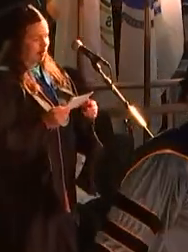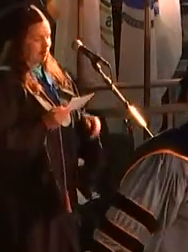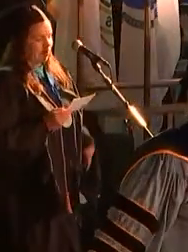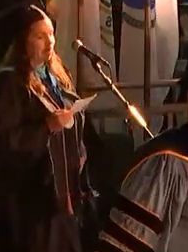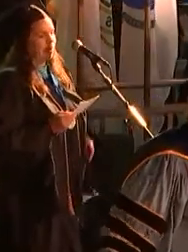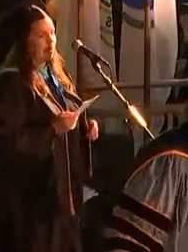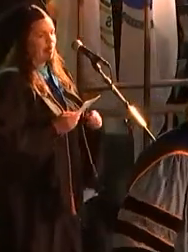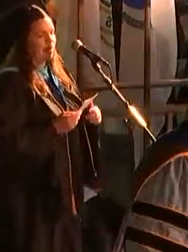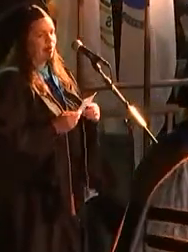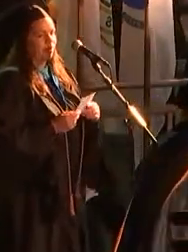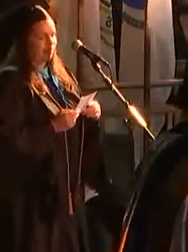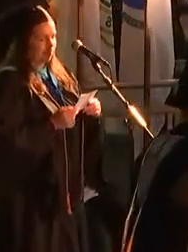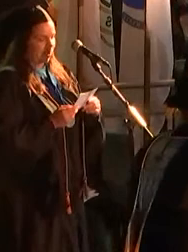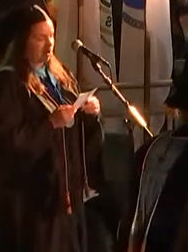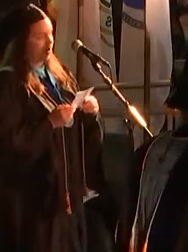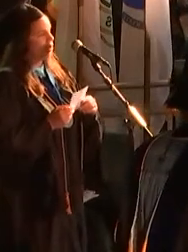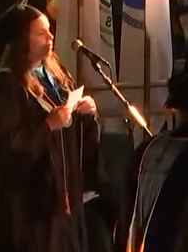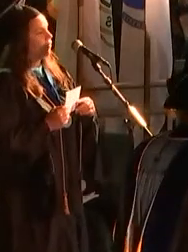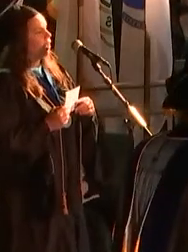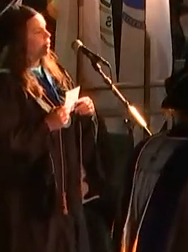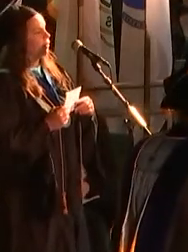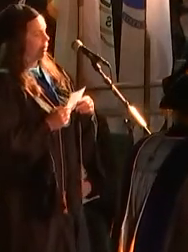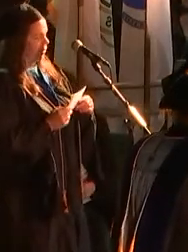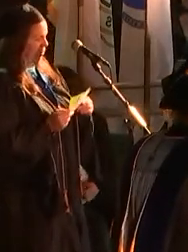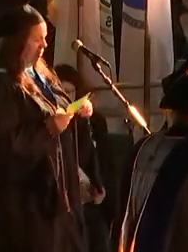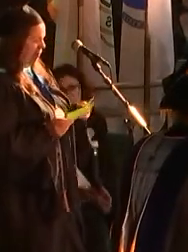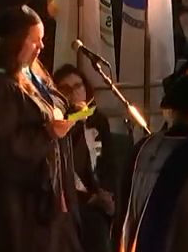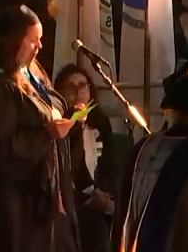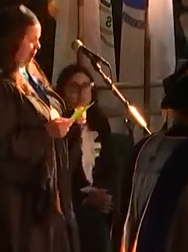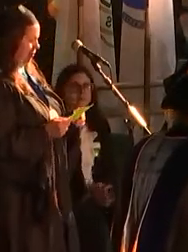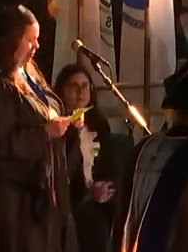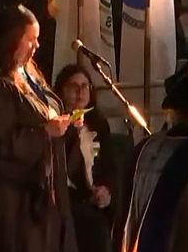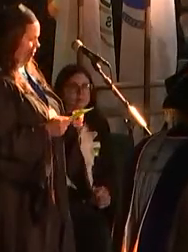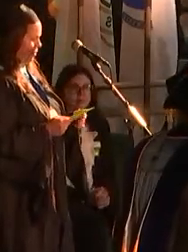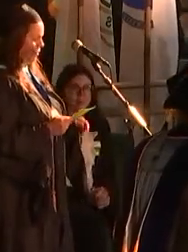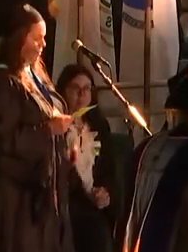I am pleased to announce the candidates for graduation for culinary arts.